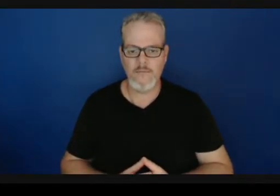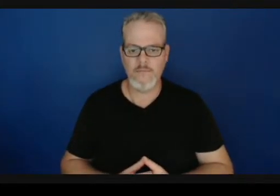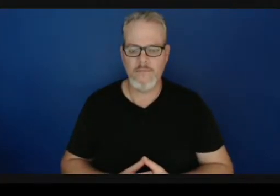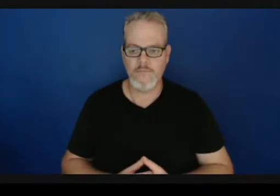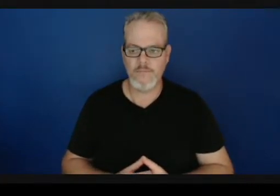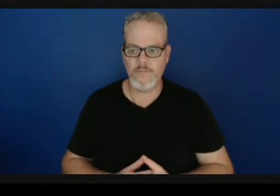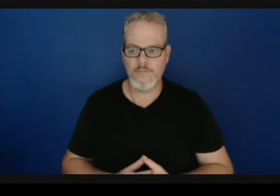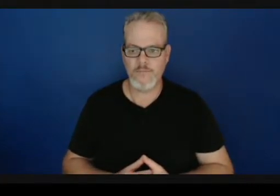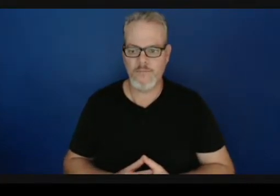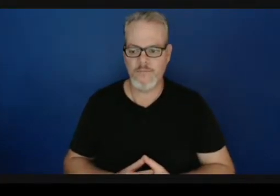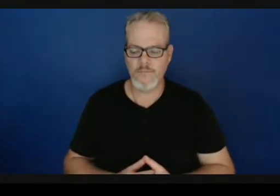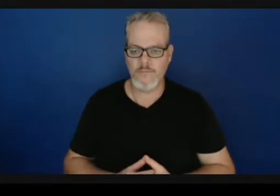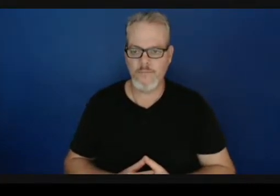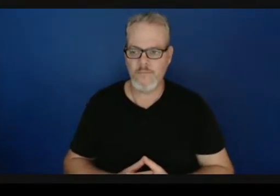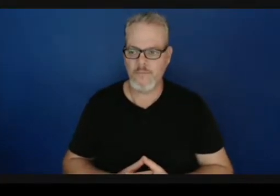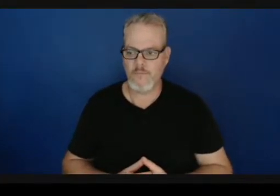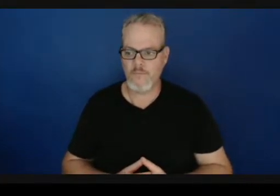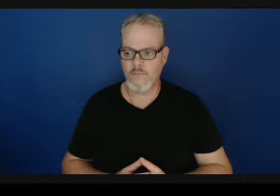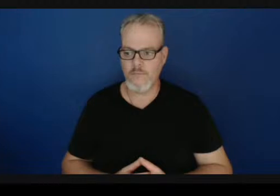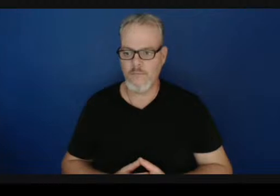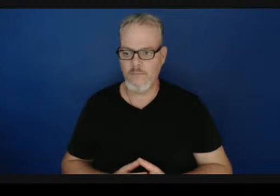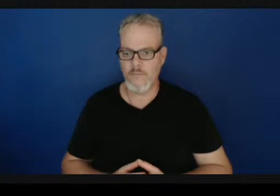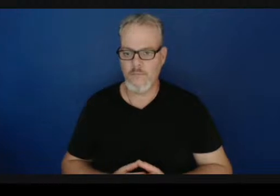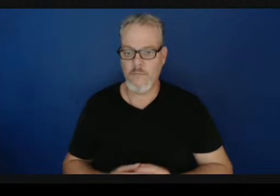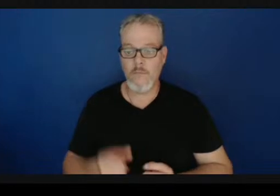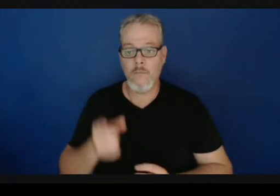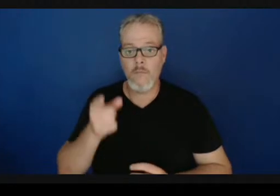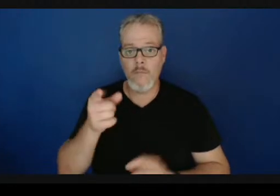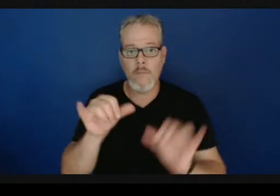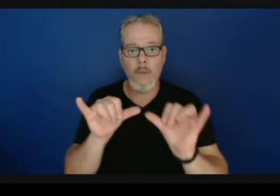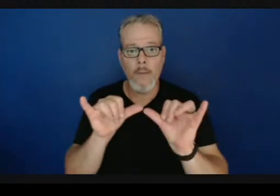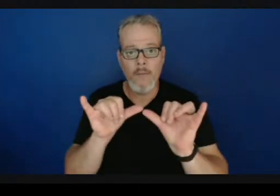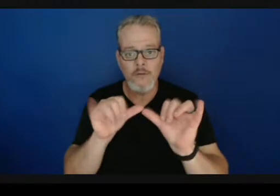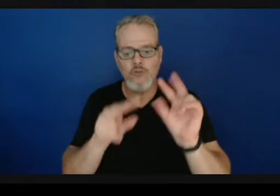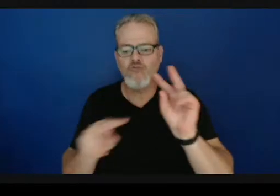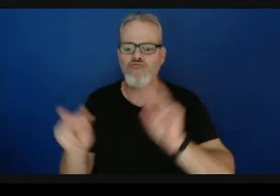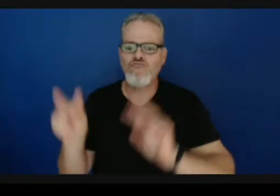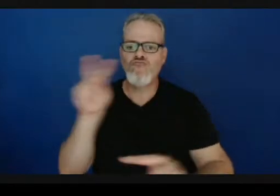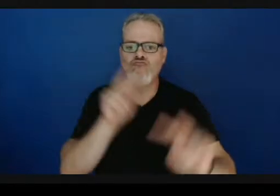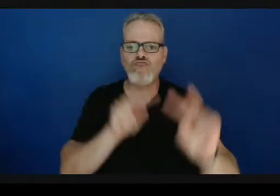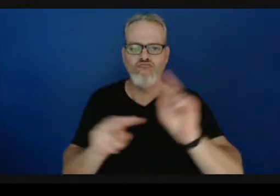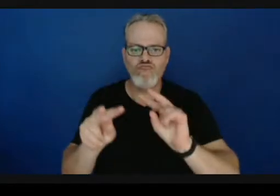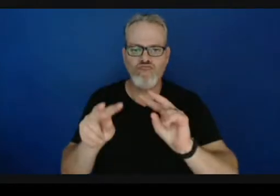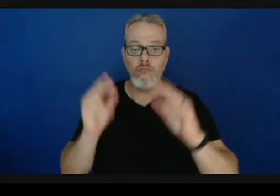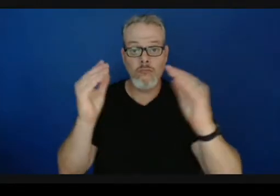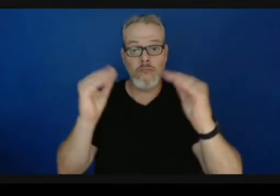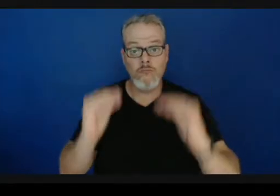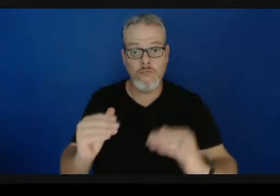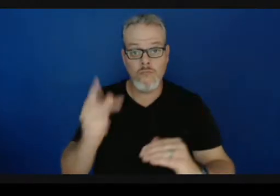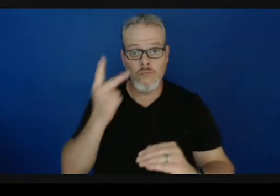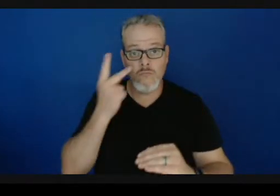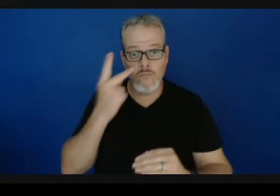be what the sensors indicate right now. If we look at the GPS